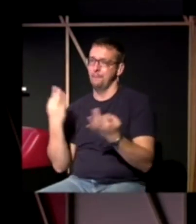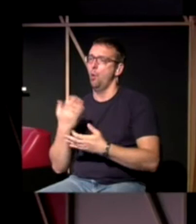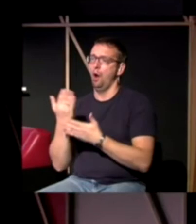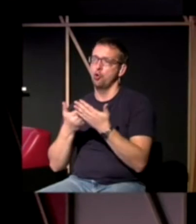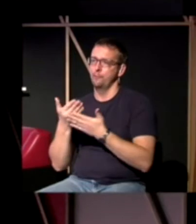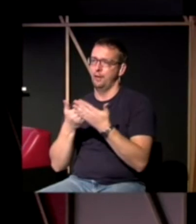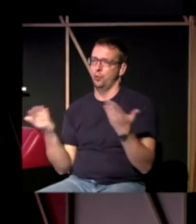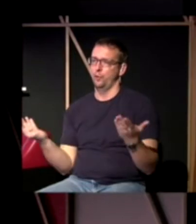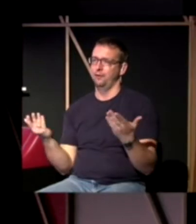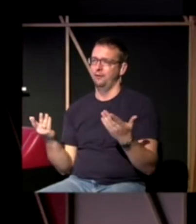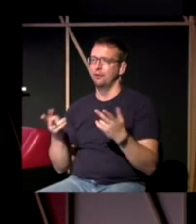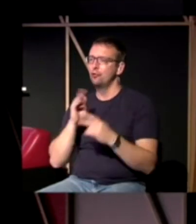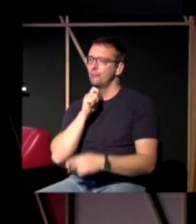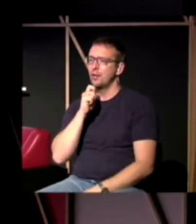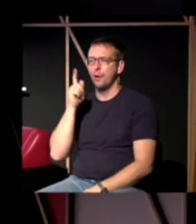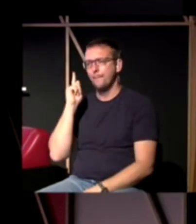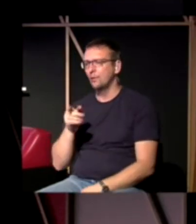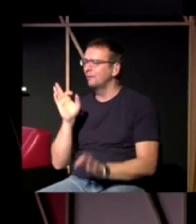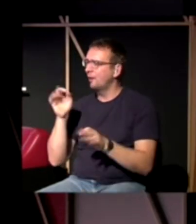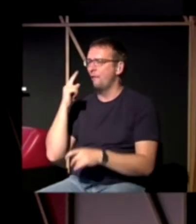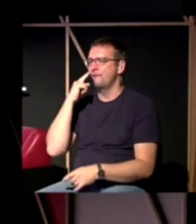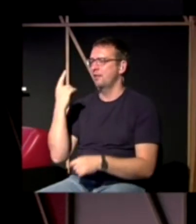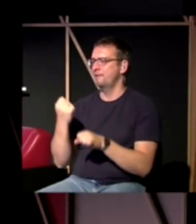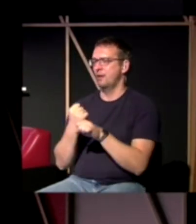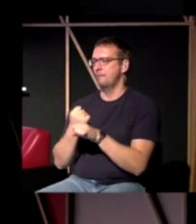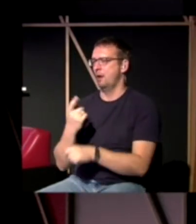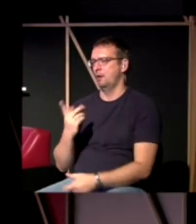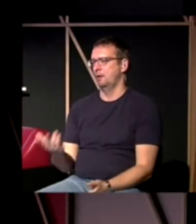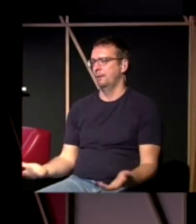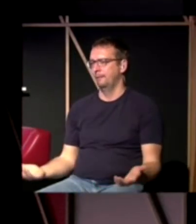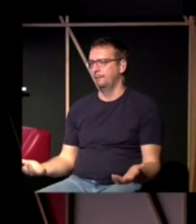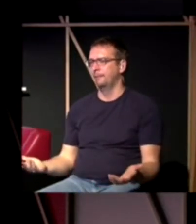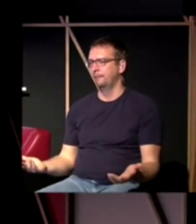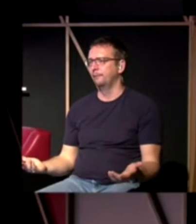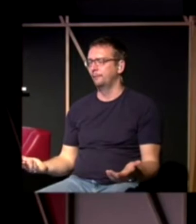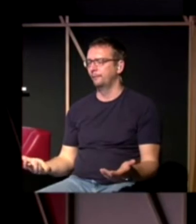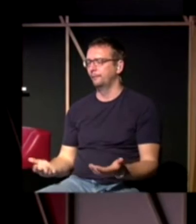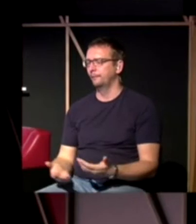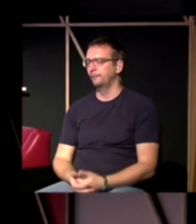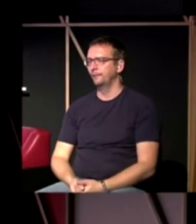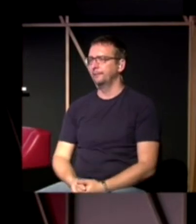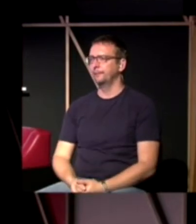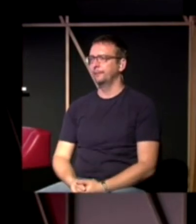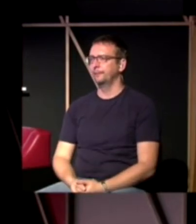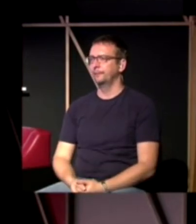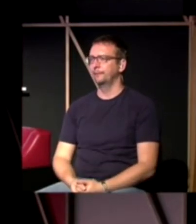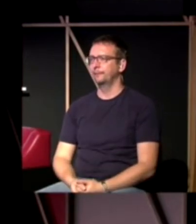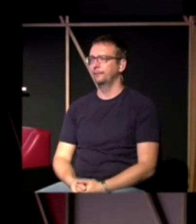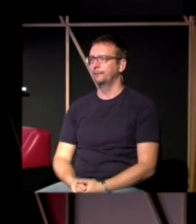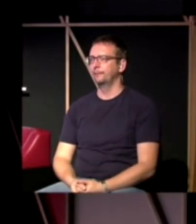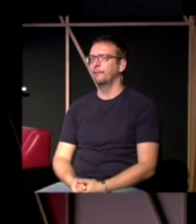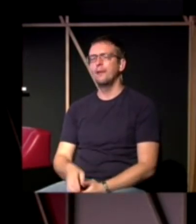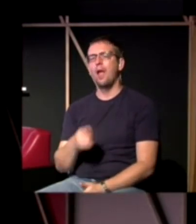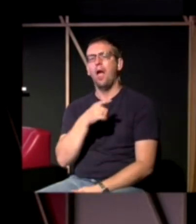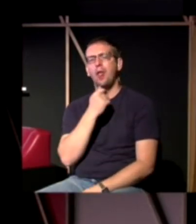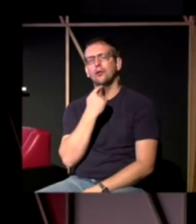happening. Alan, you mentioned briefly about Estonia then when we were at the lectern, and ahead of the UEFA Super Cup, we worked